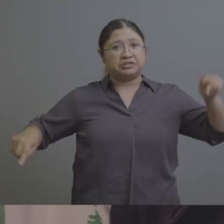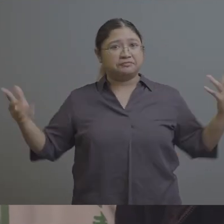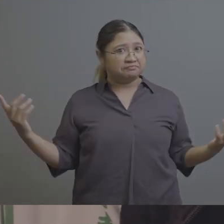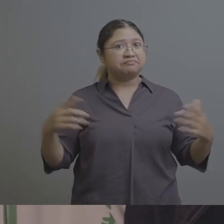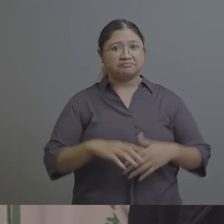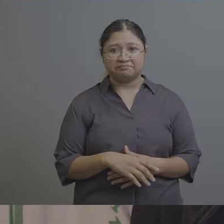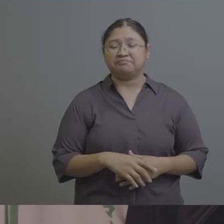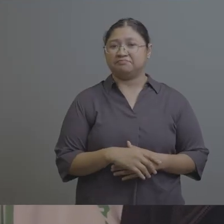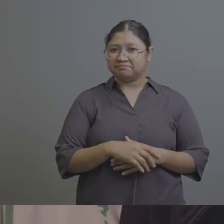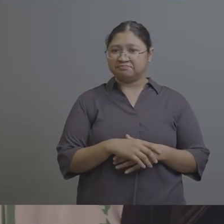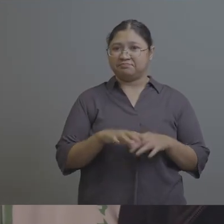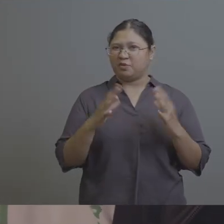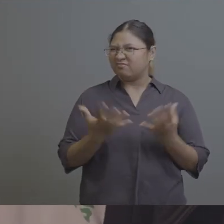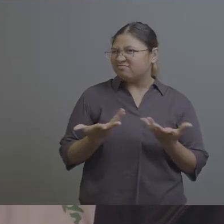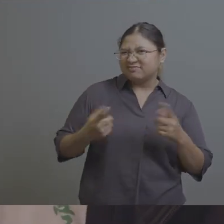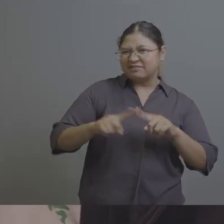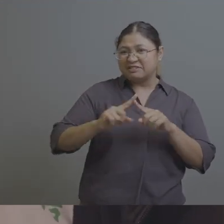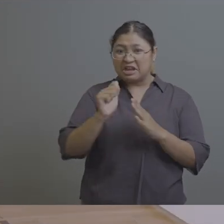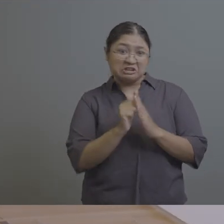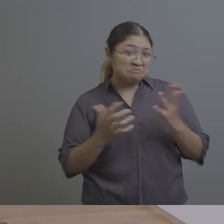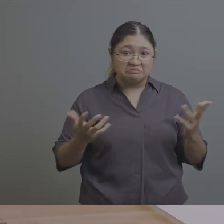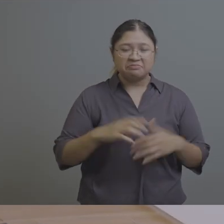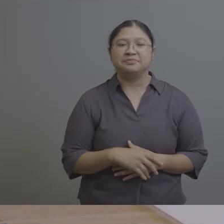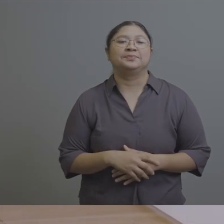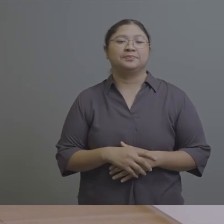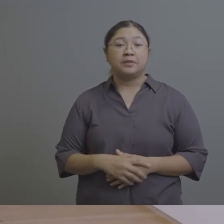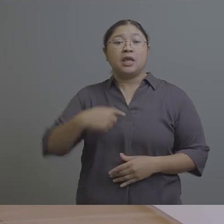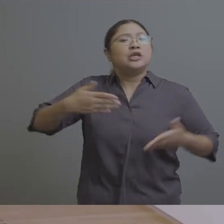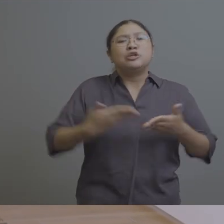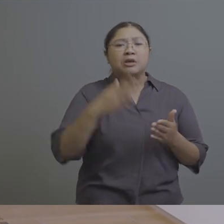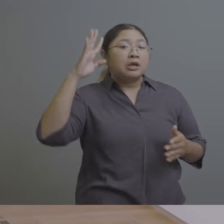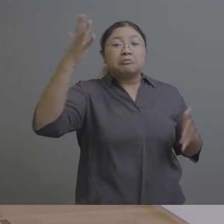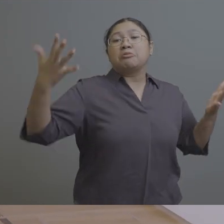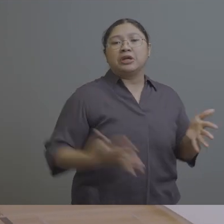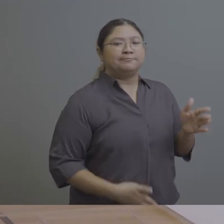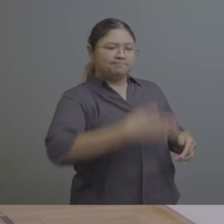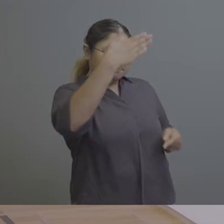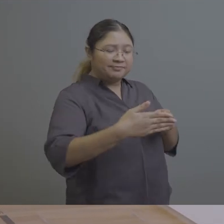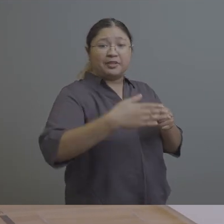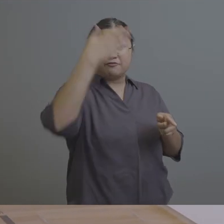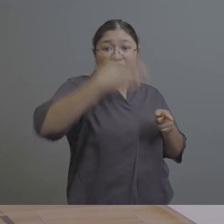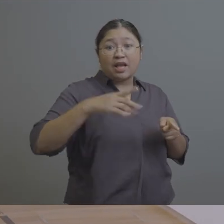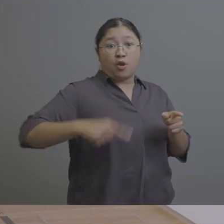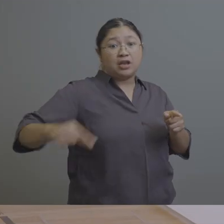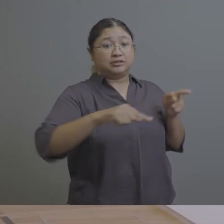art, the artist, and the world. I'm going to introduce to you the idea